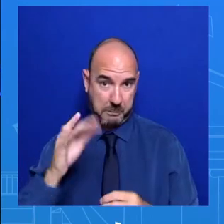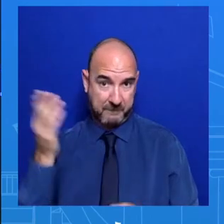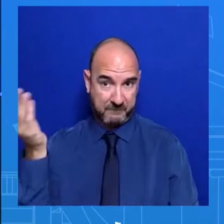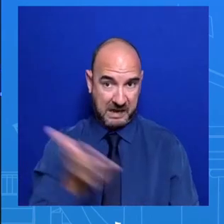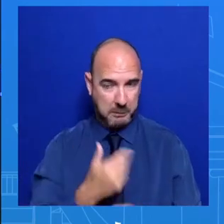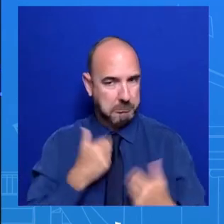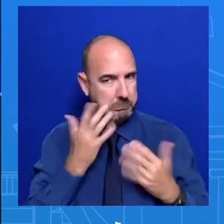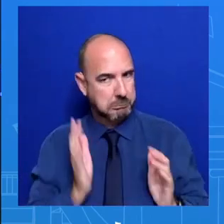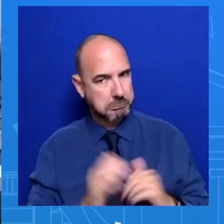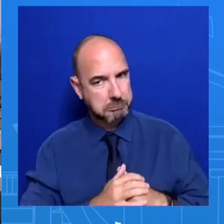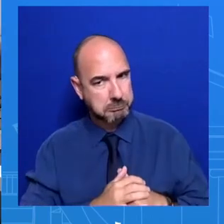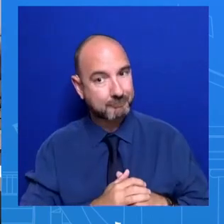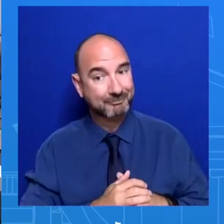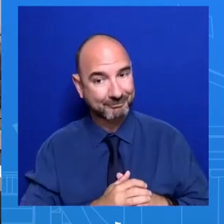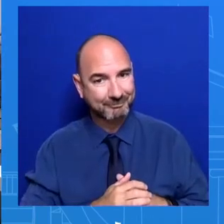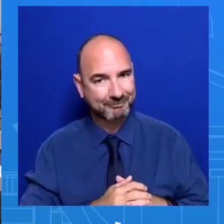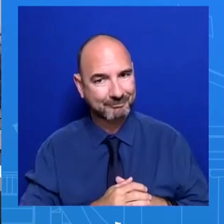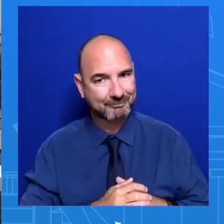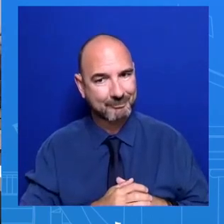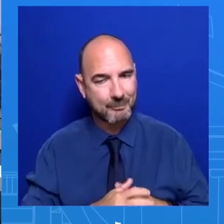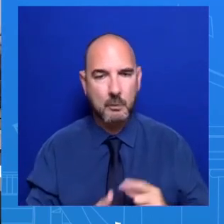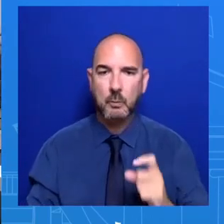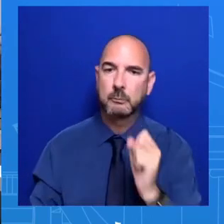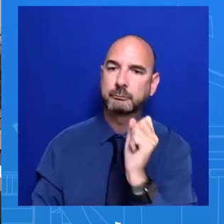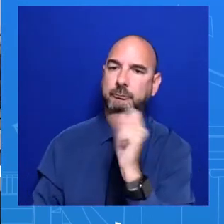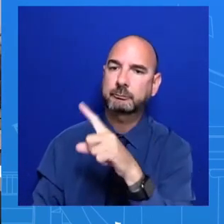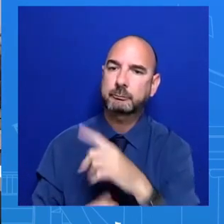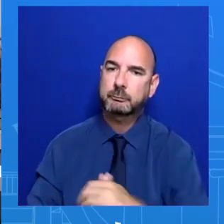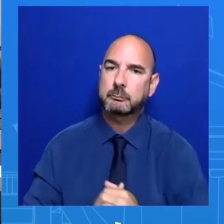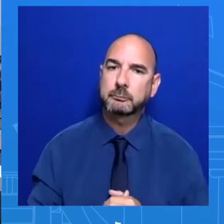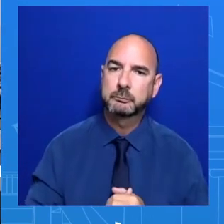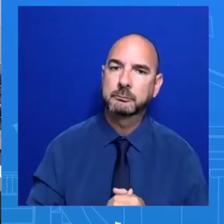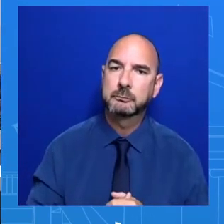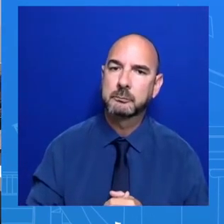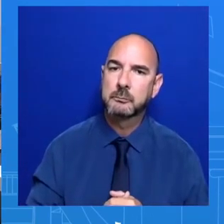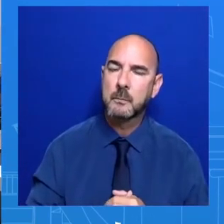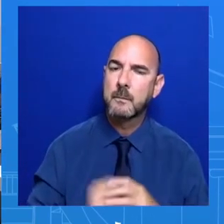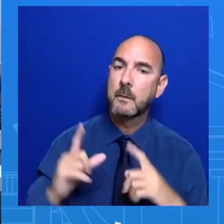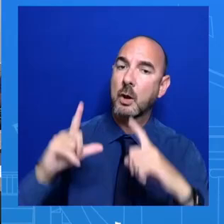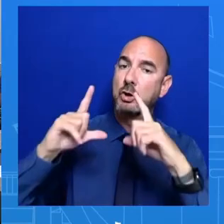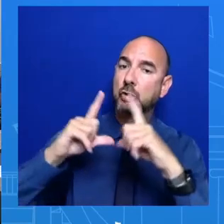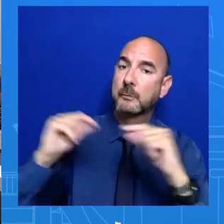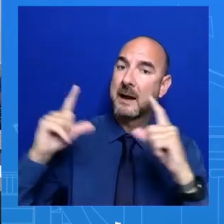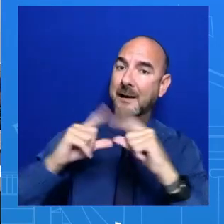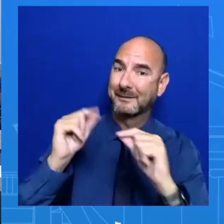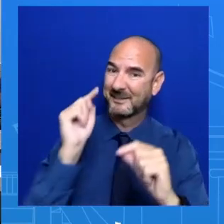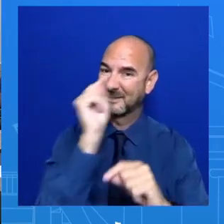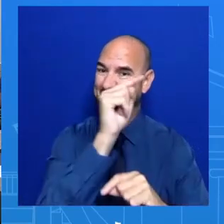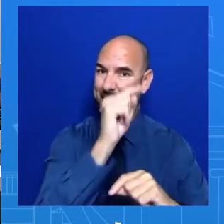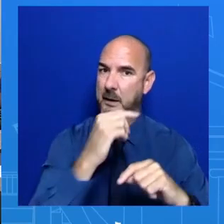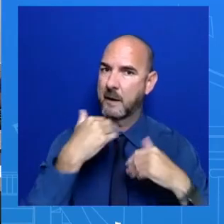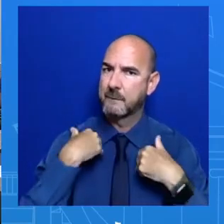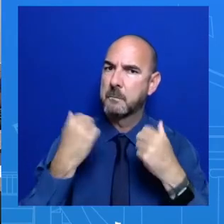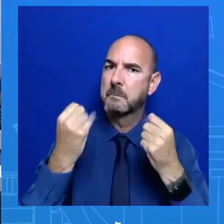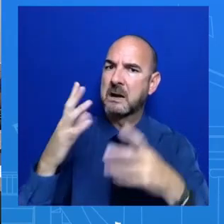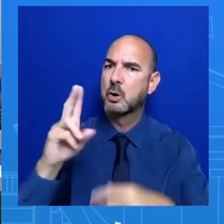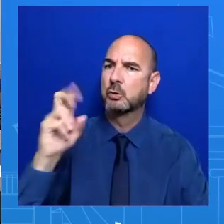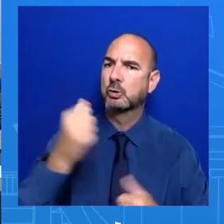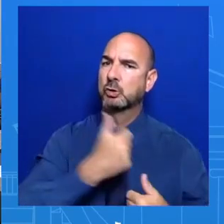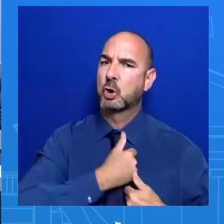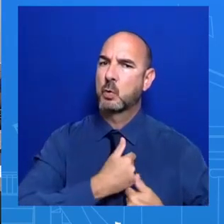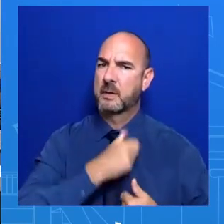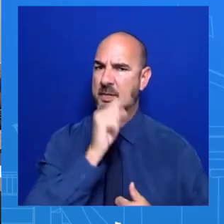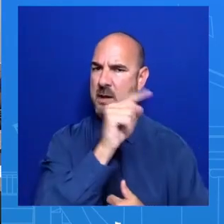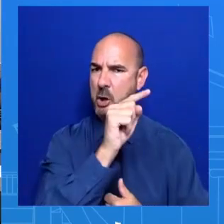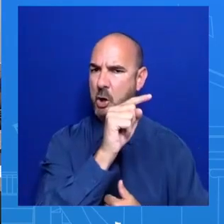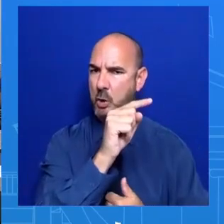forces overseas, and the Prime Minister was just here, the previous Prime Minister was just here, and with all these wars breaking out,